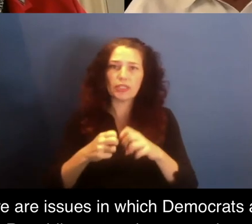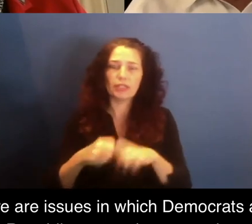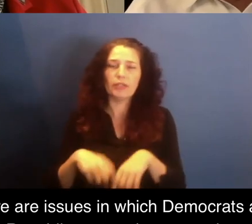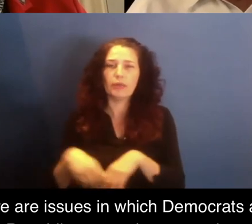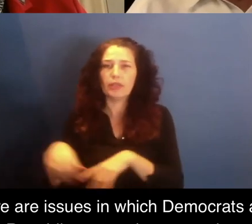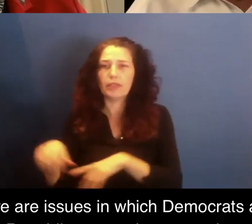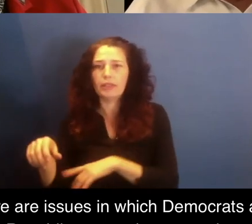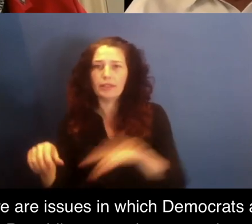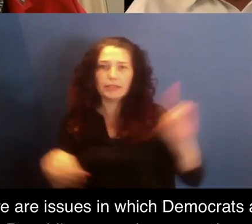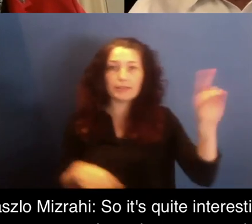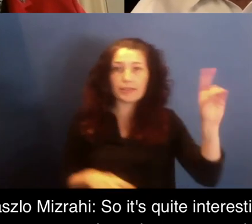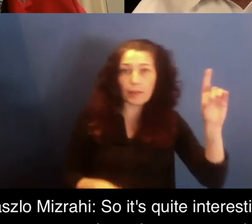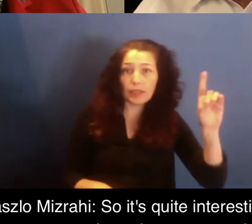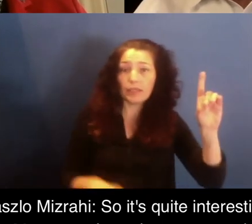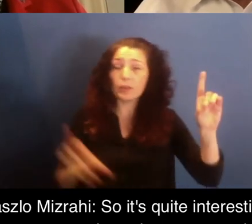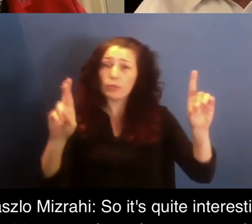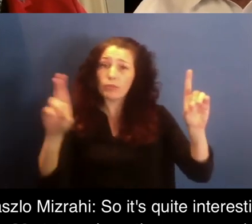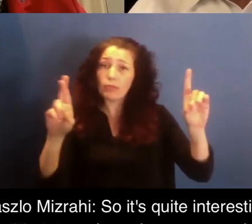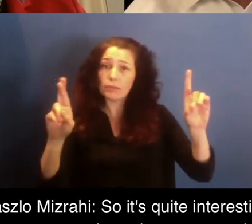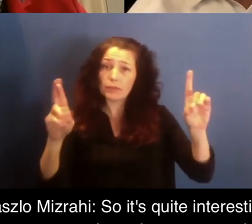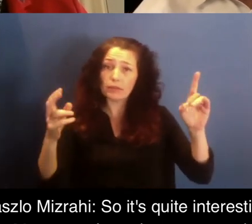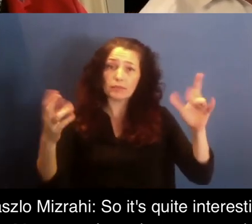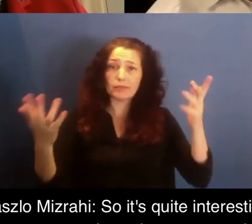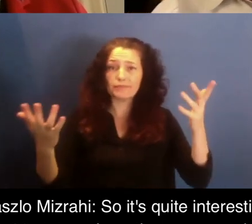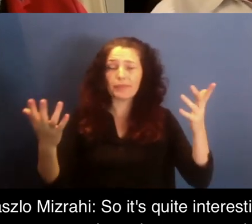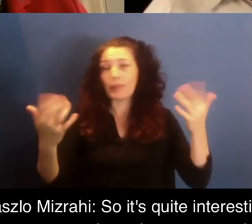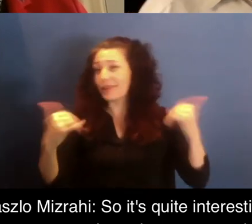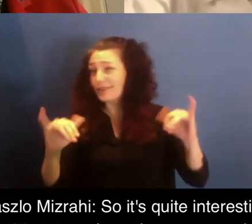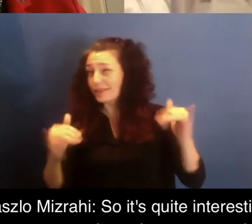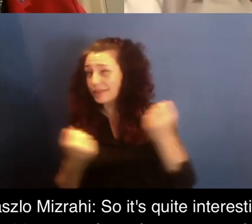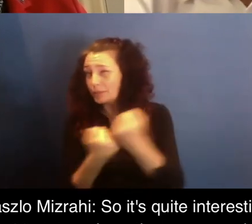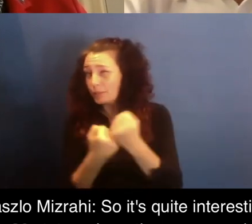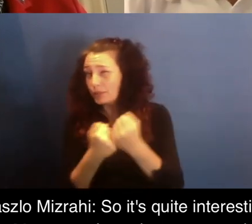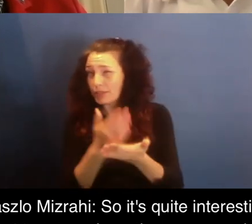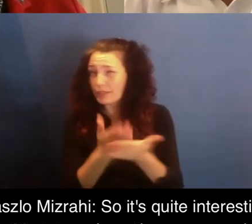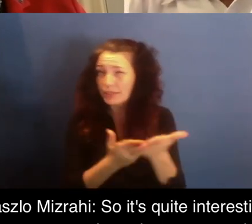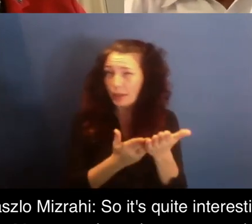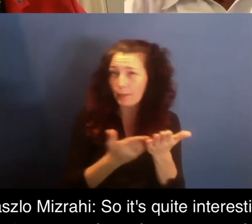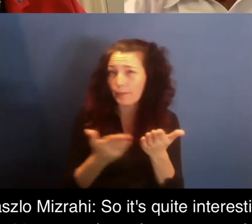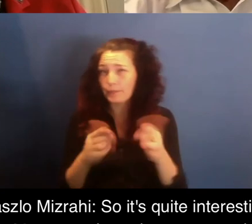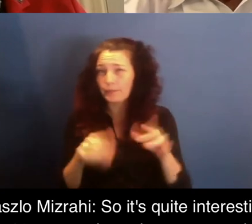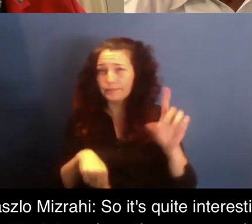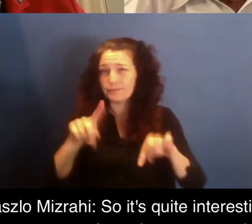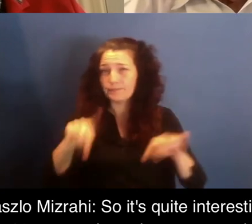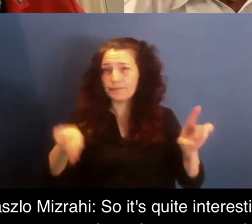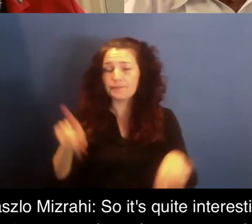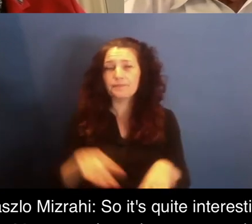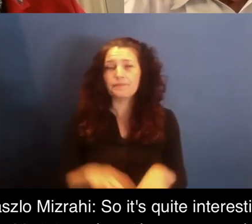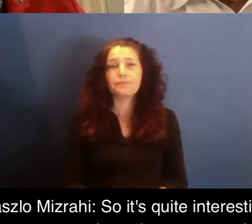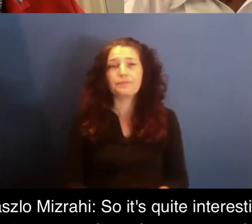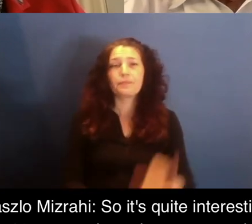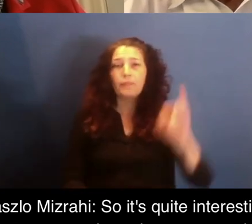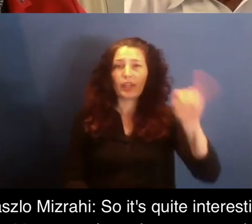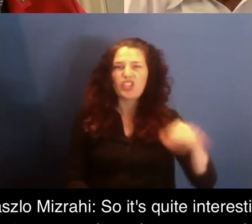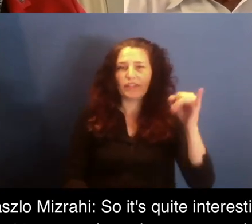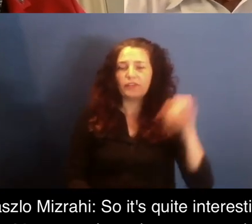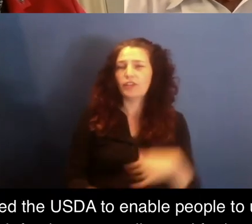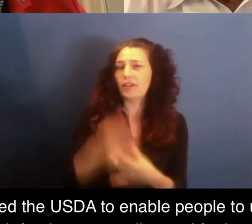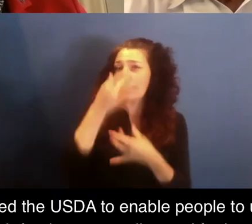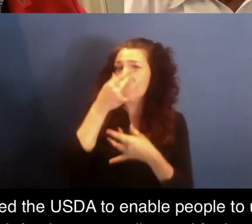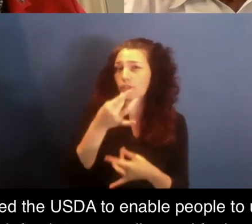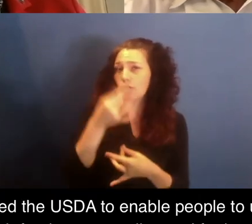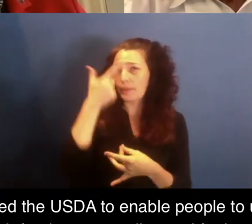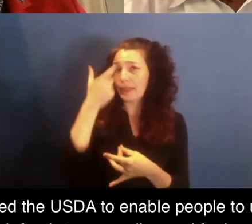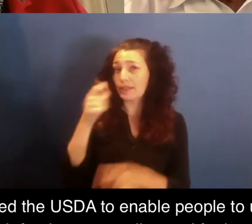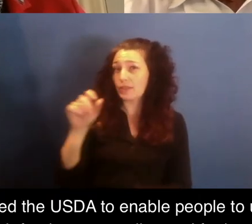can be supported. So it's, it's quite interesting that we still have 20 states where the governors have not